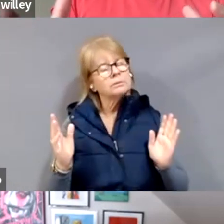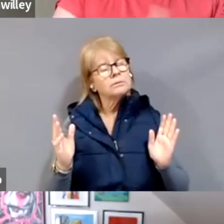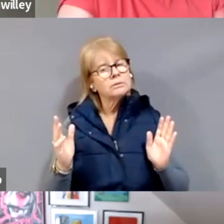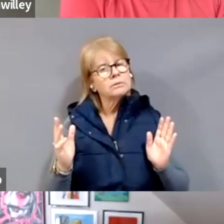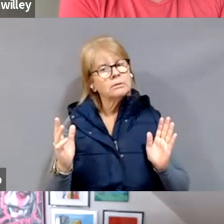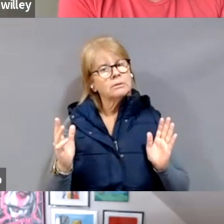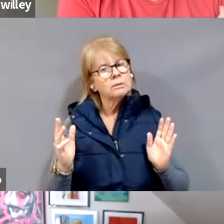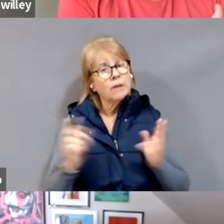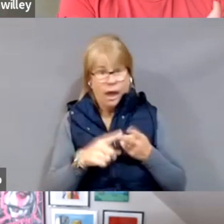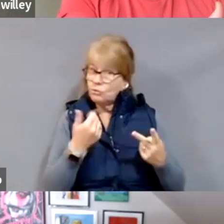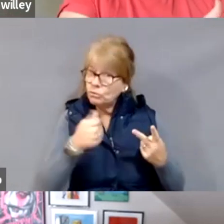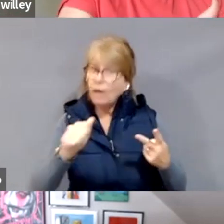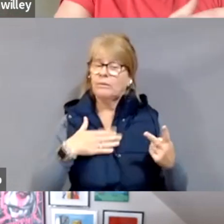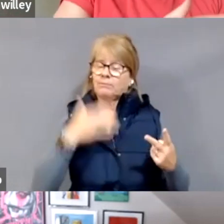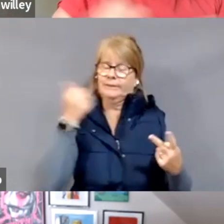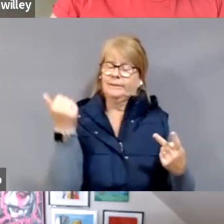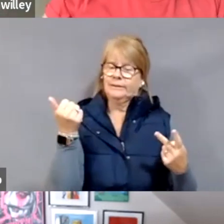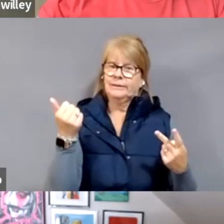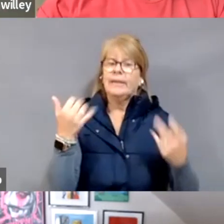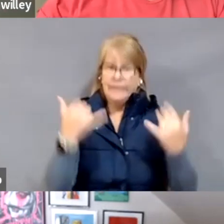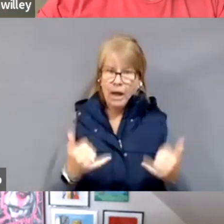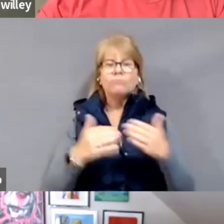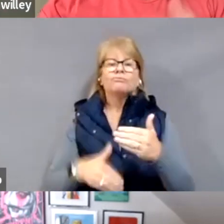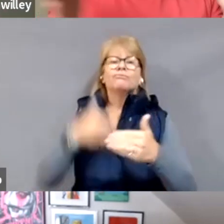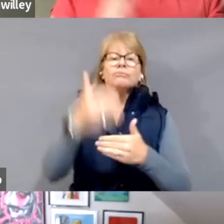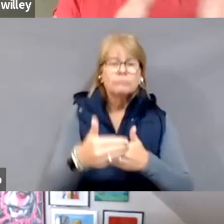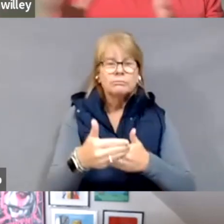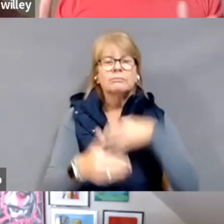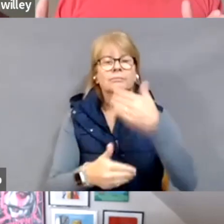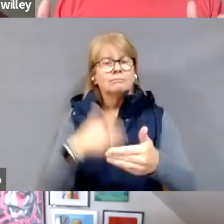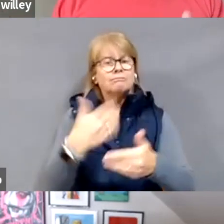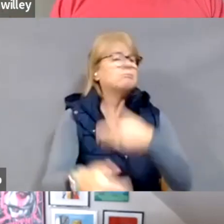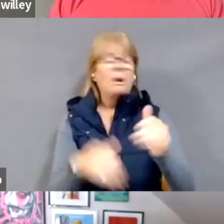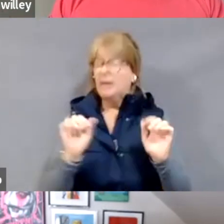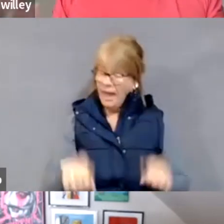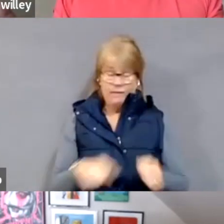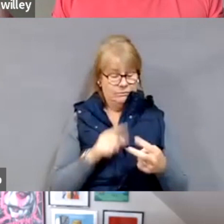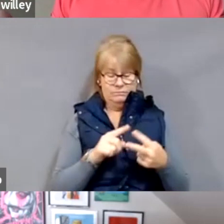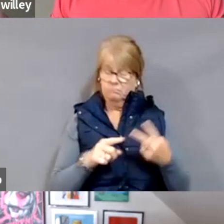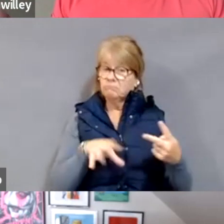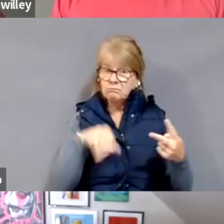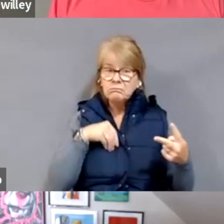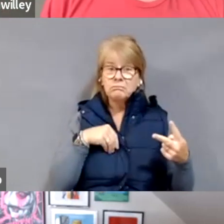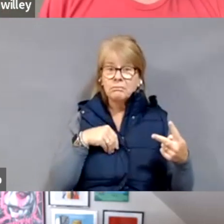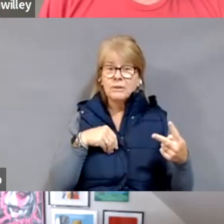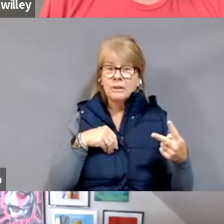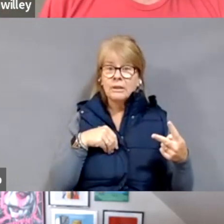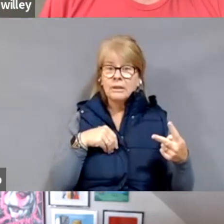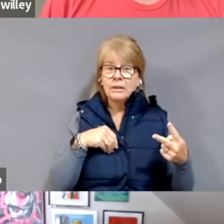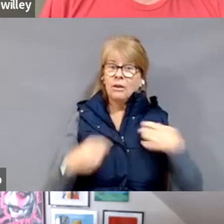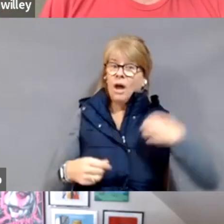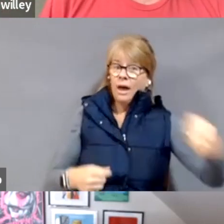my best in that moment, and now I'm moving on with the rest of my life. If I can do those things, then I either get the show or I